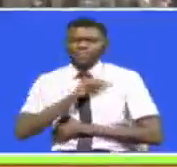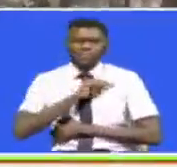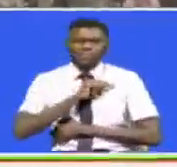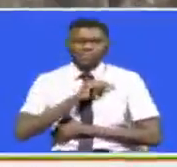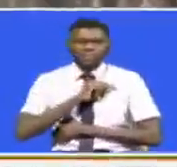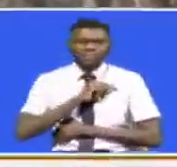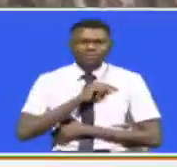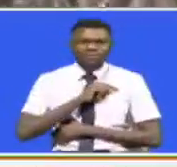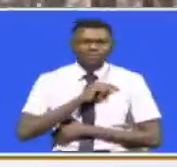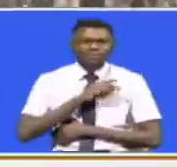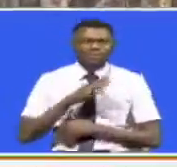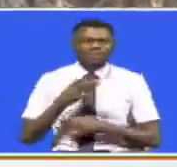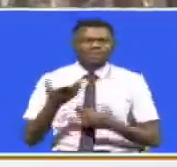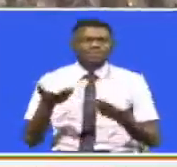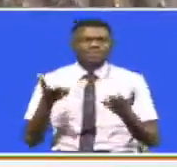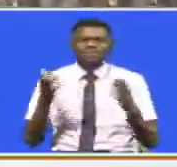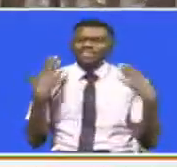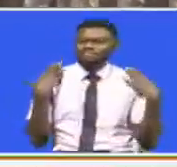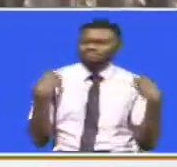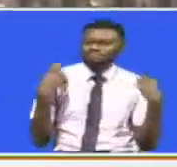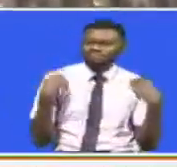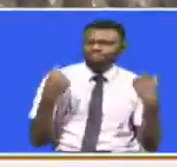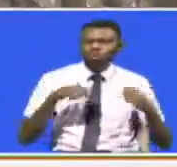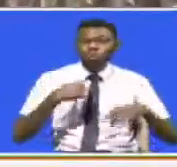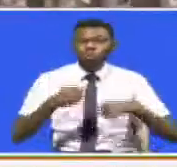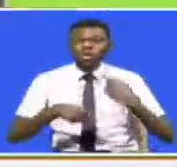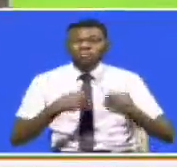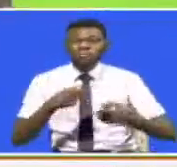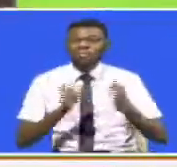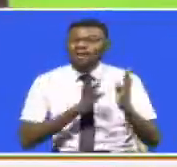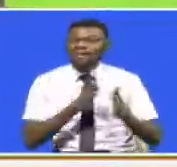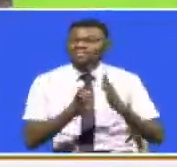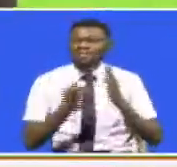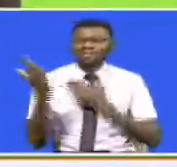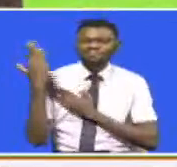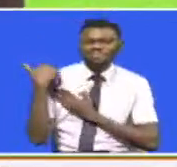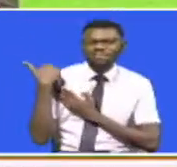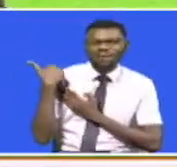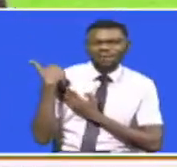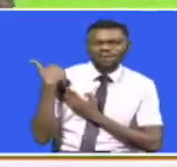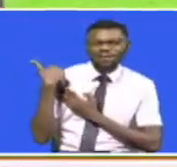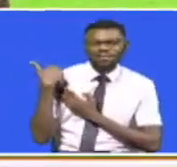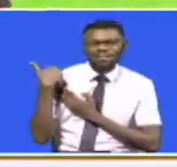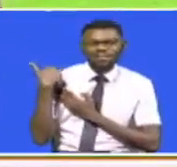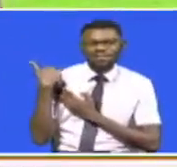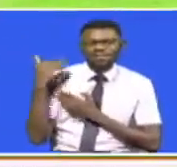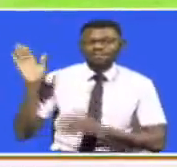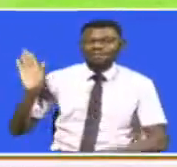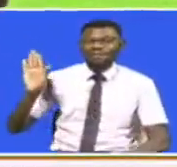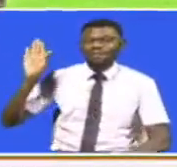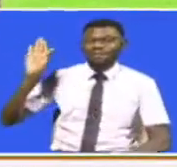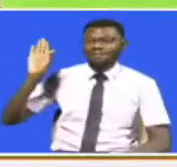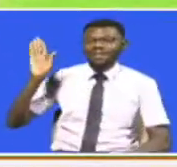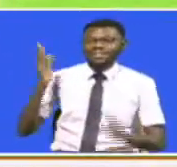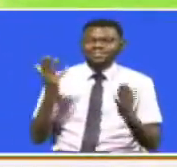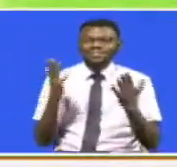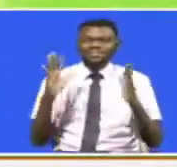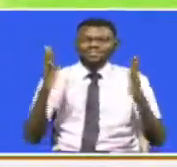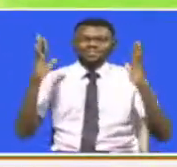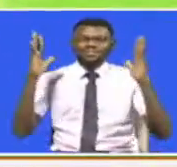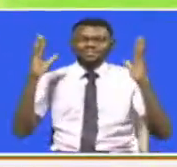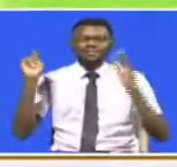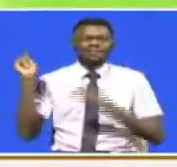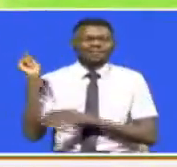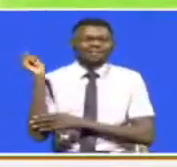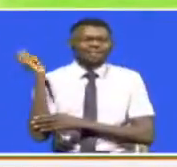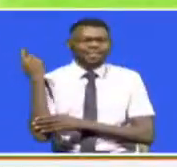Final touch-ups and rehearsals were underway at Kasarani Stadium. That was to host the swearing-in ceremony of Kenya's president-elect